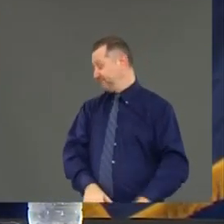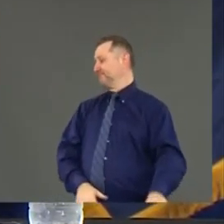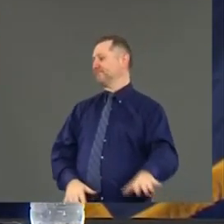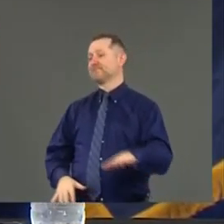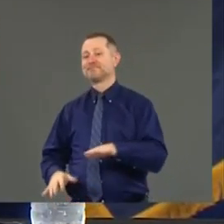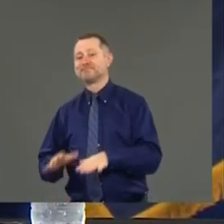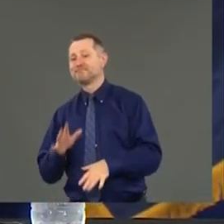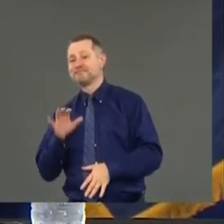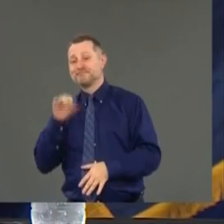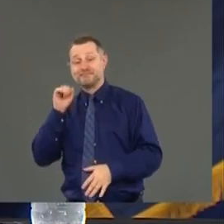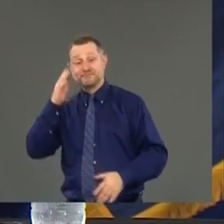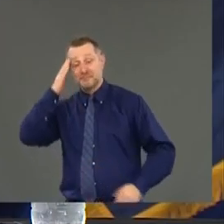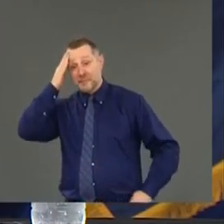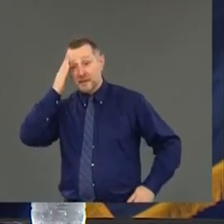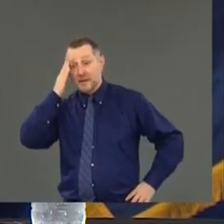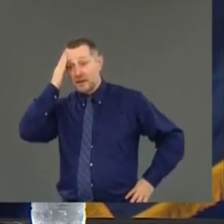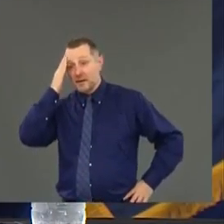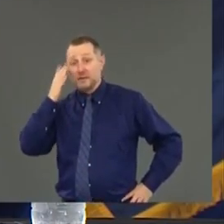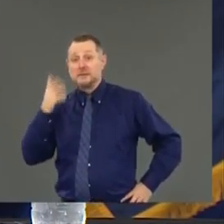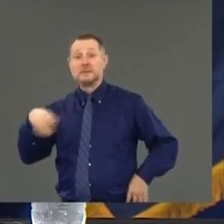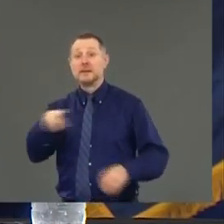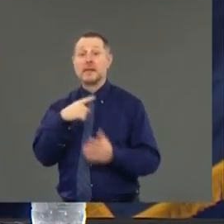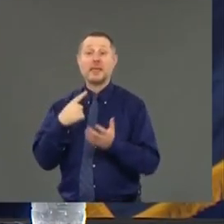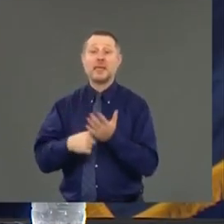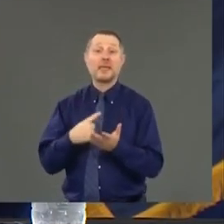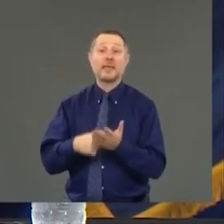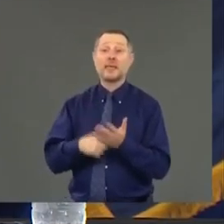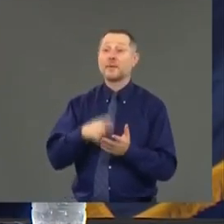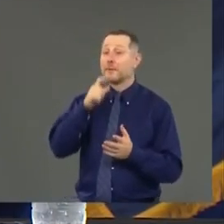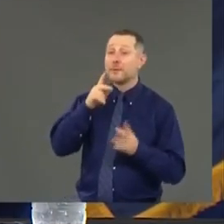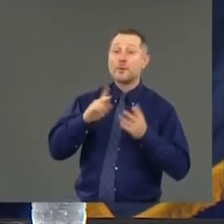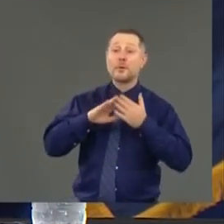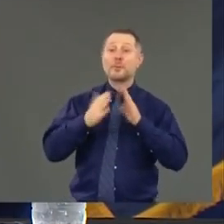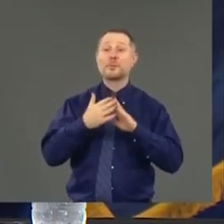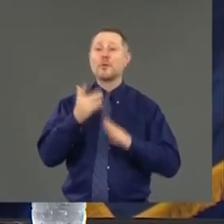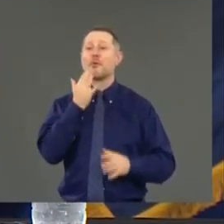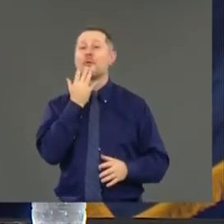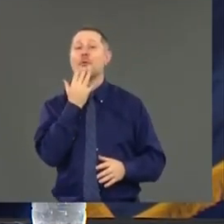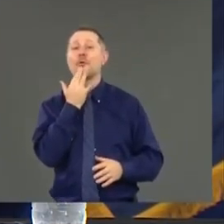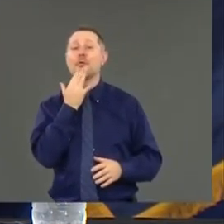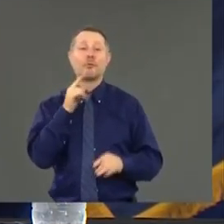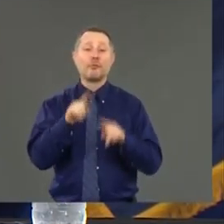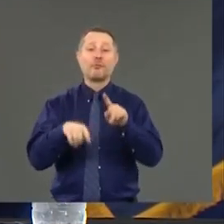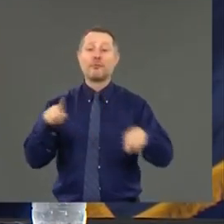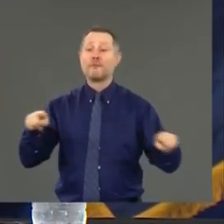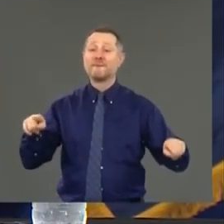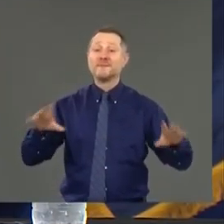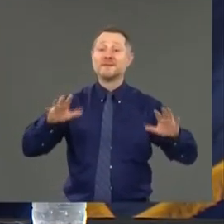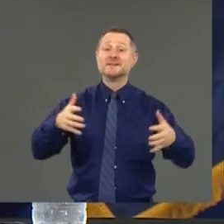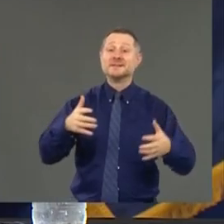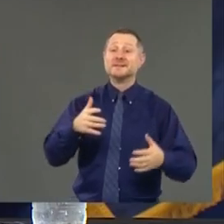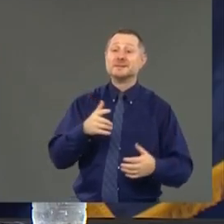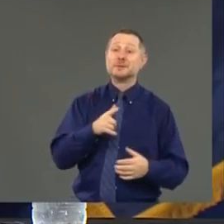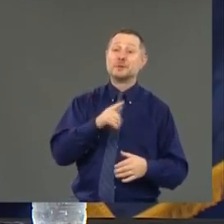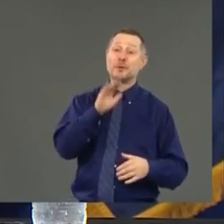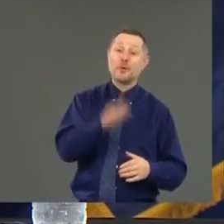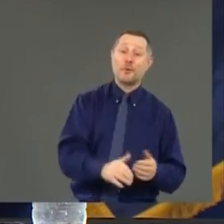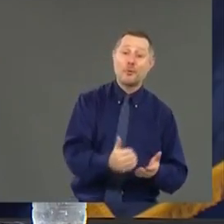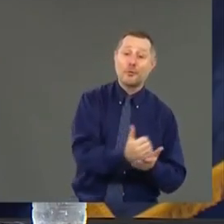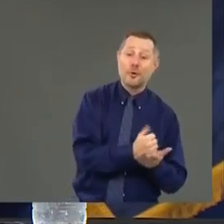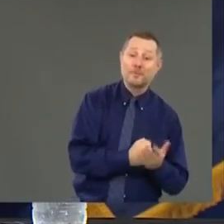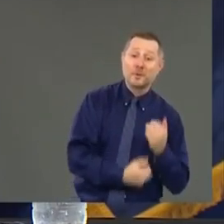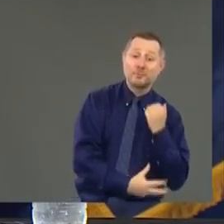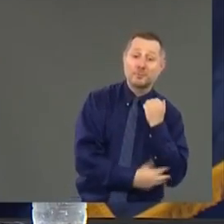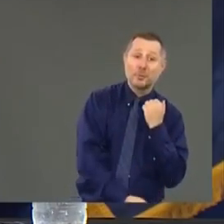how the communities of color, communities of low income and poor, when you step into